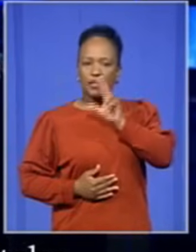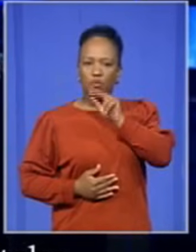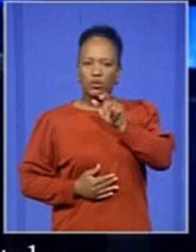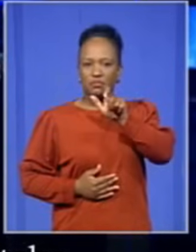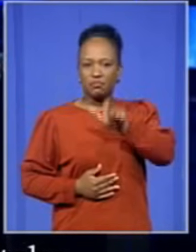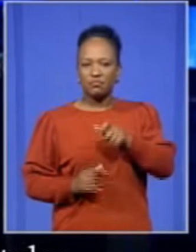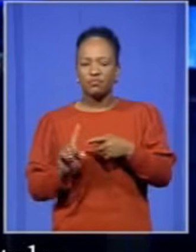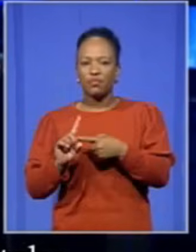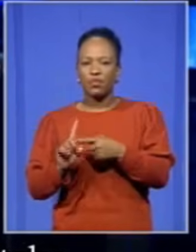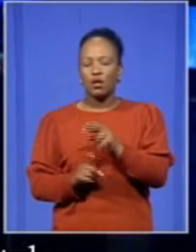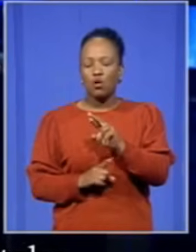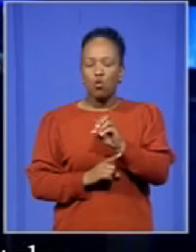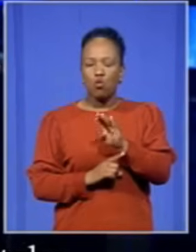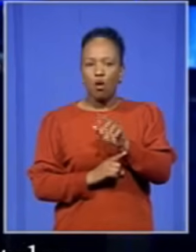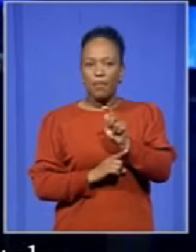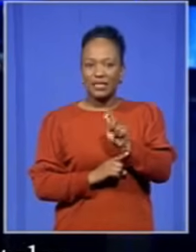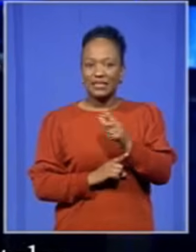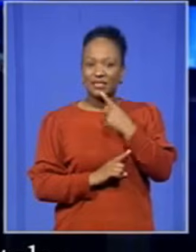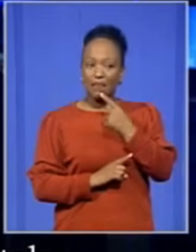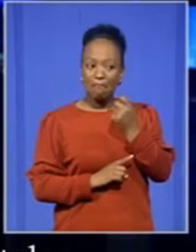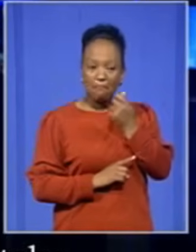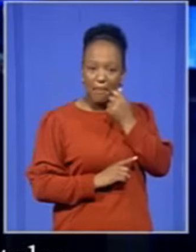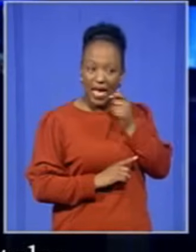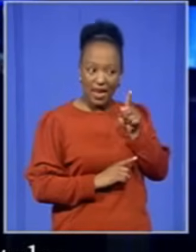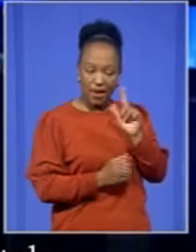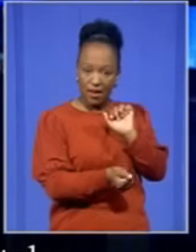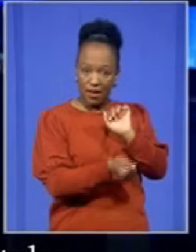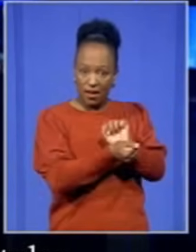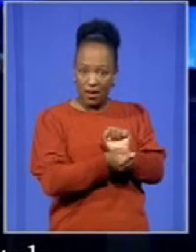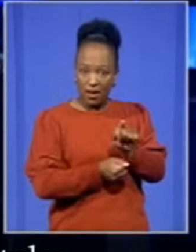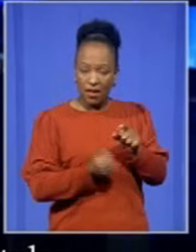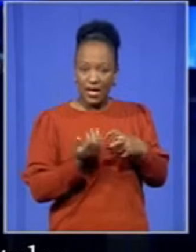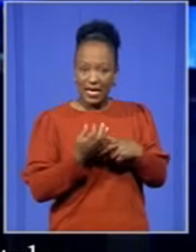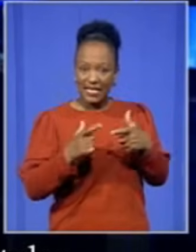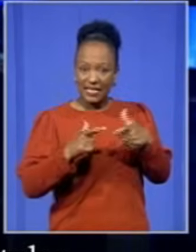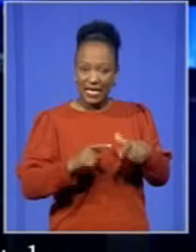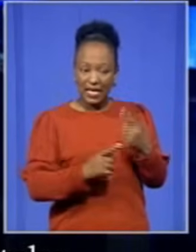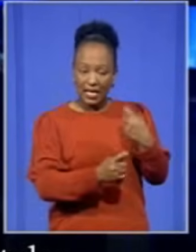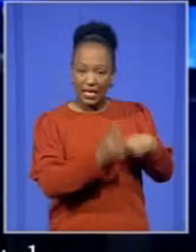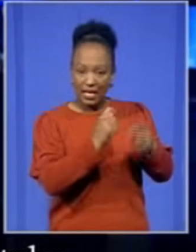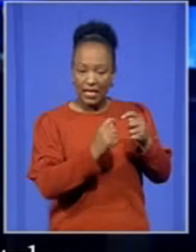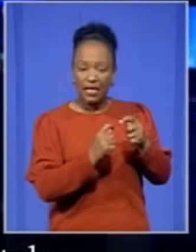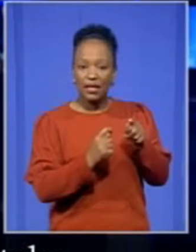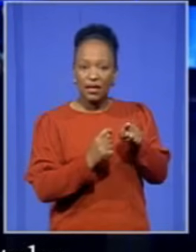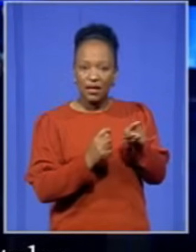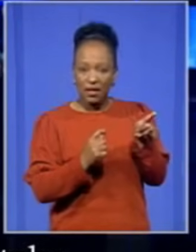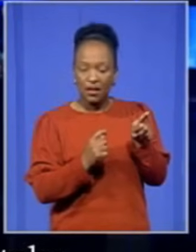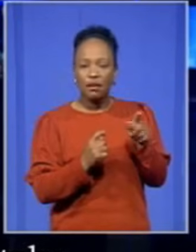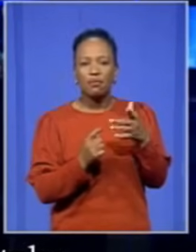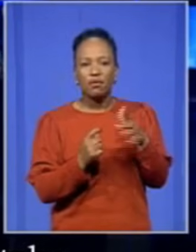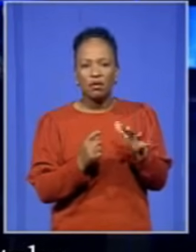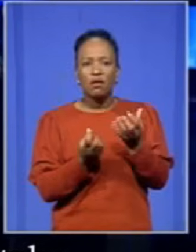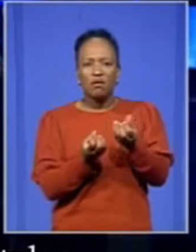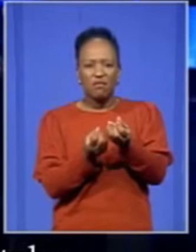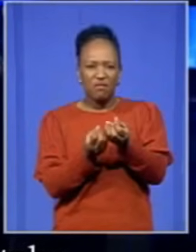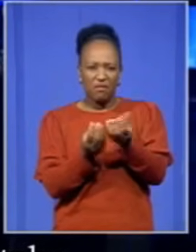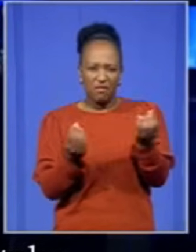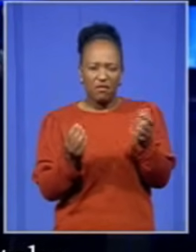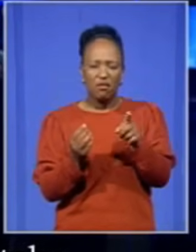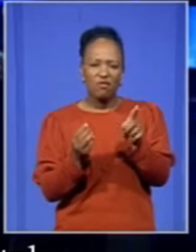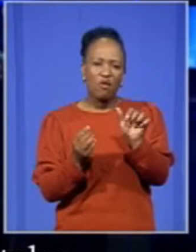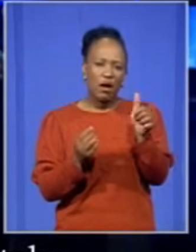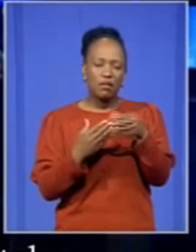re monna yo tshwerweng a rekisa ditekete tse ne di abetswe ke baetleletsi. O